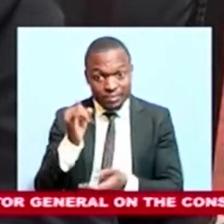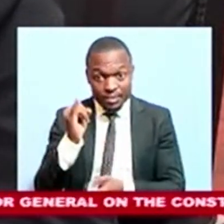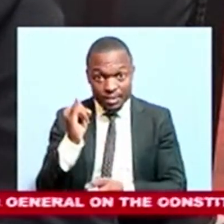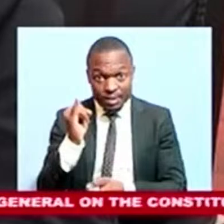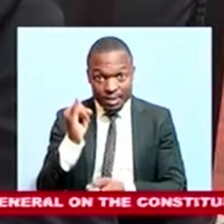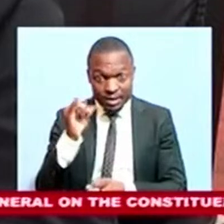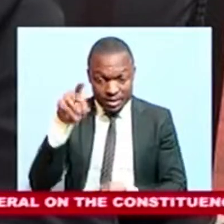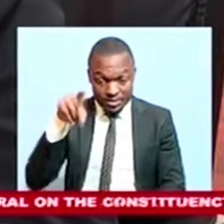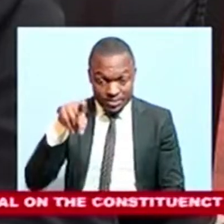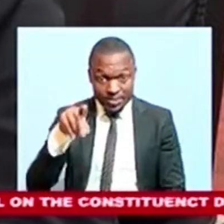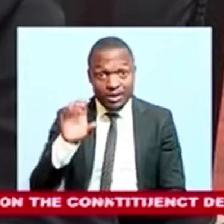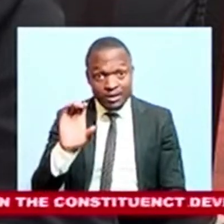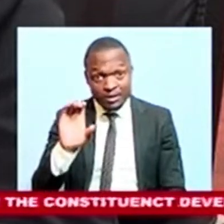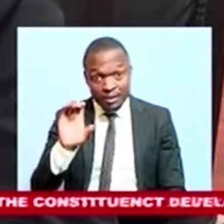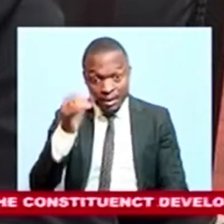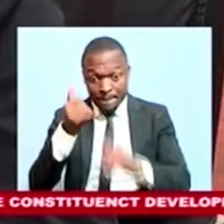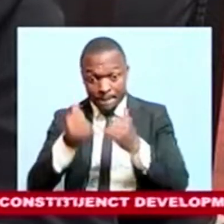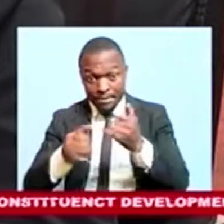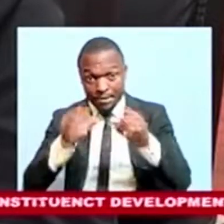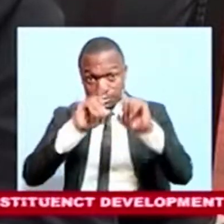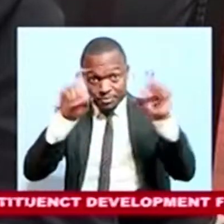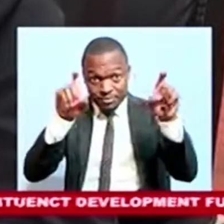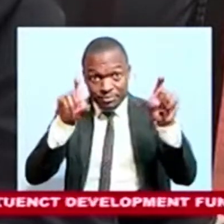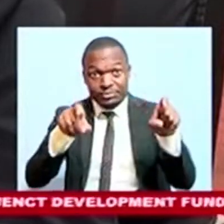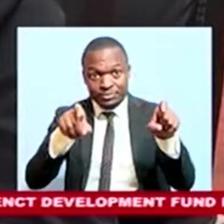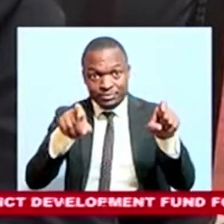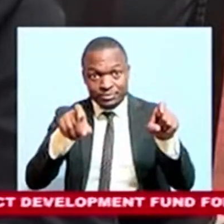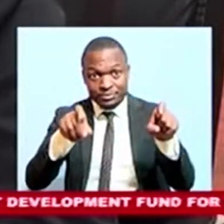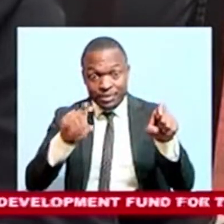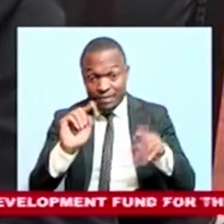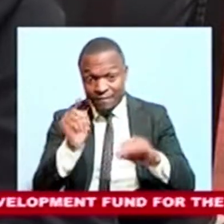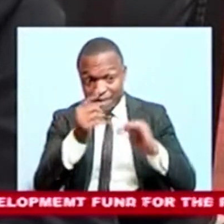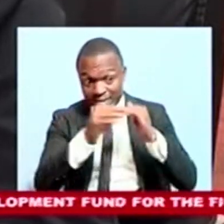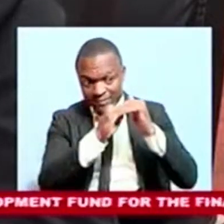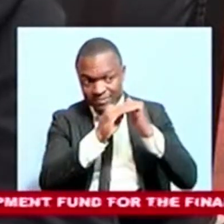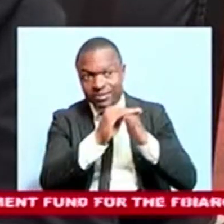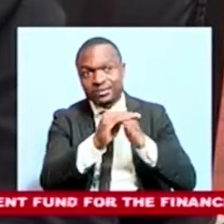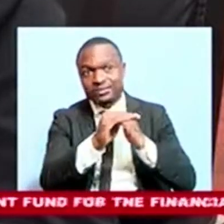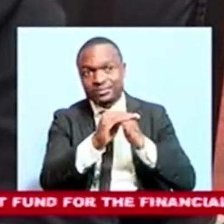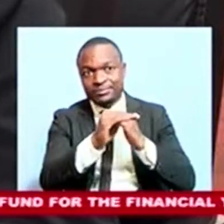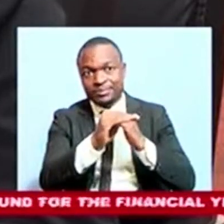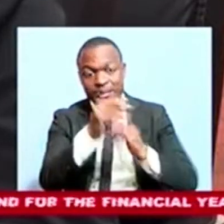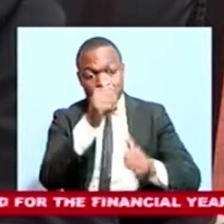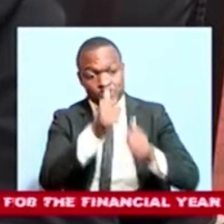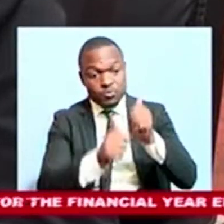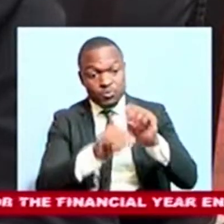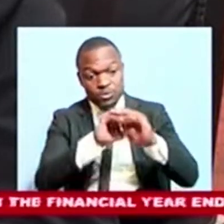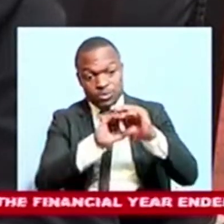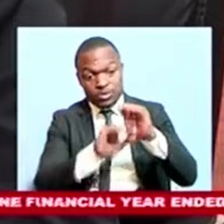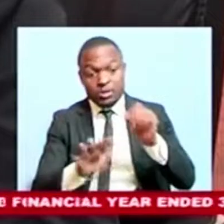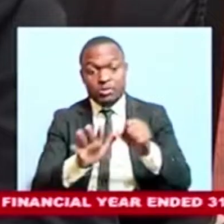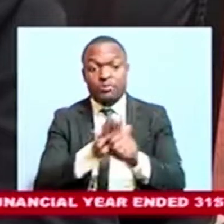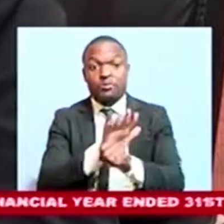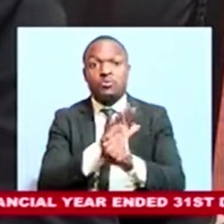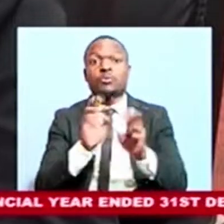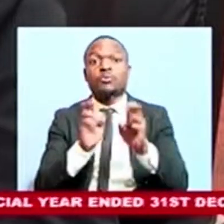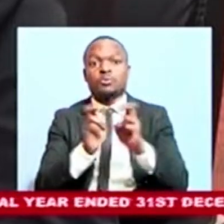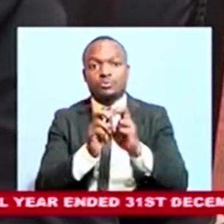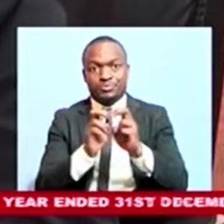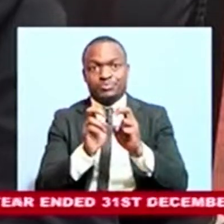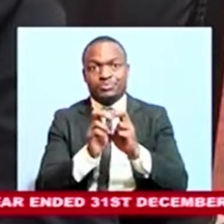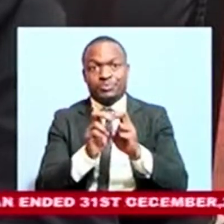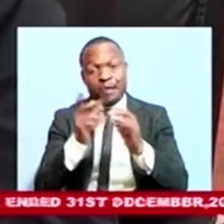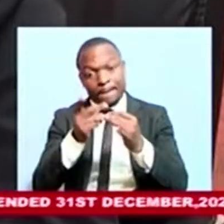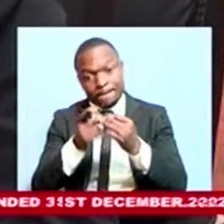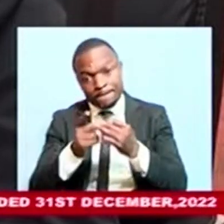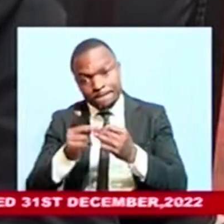IPCs or completion certificates for the first phase, which was under full contract,